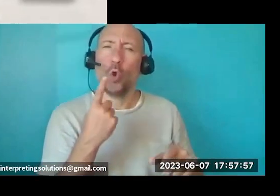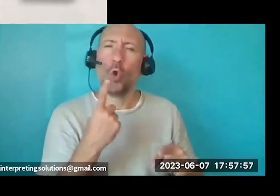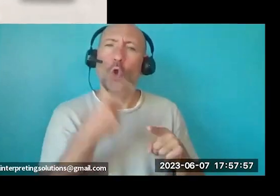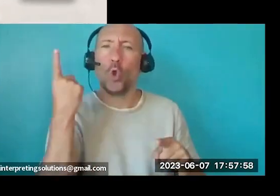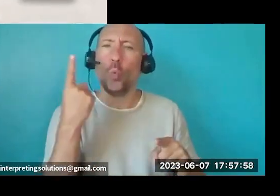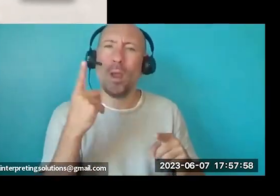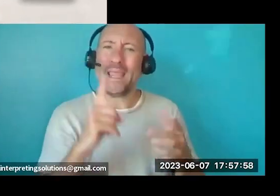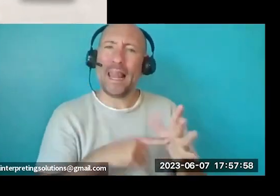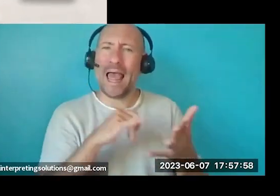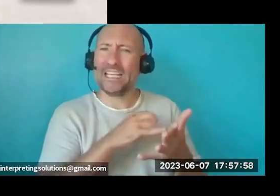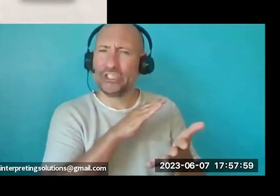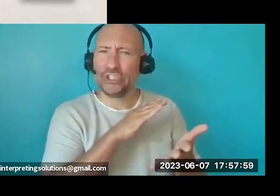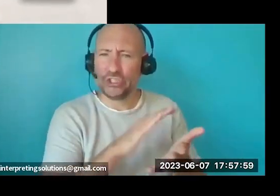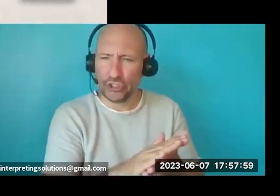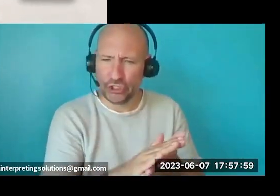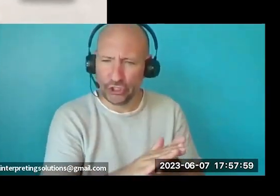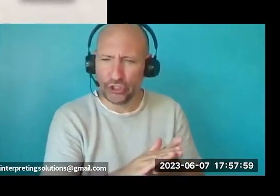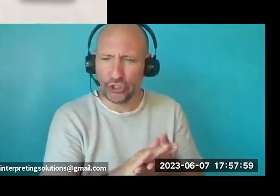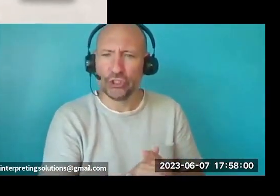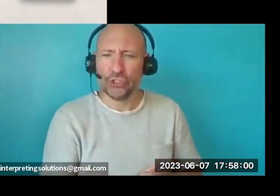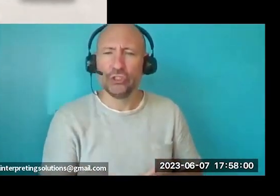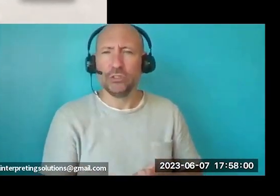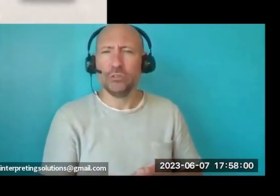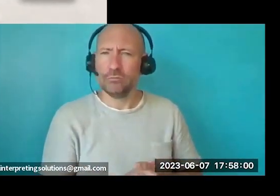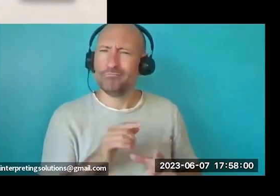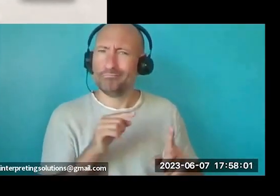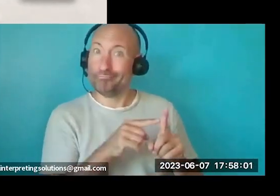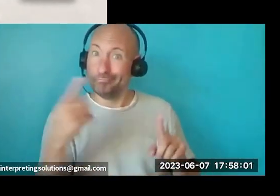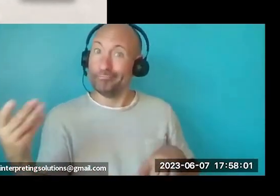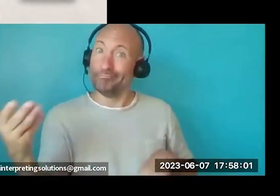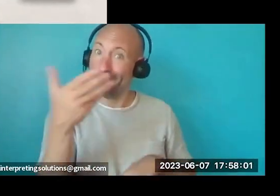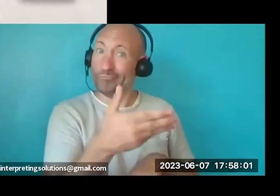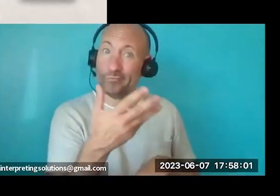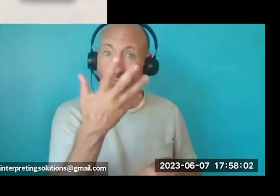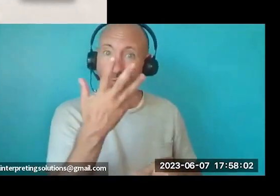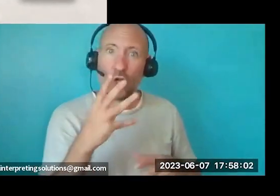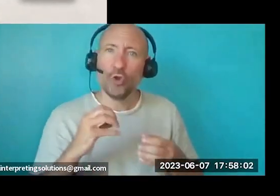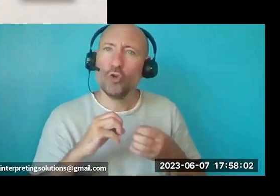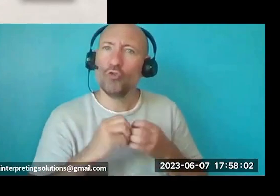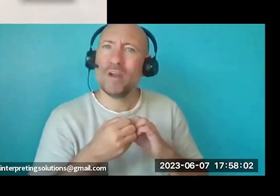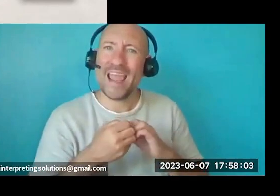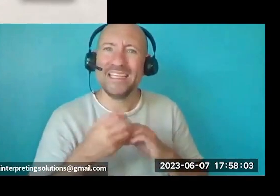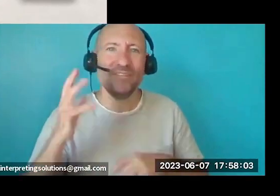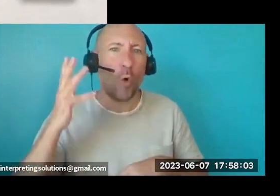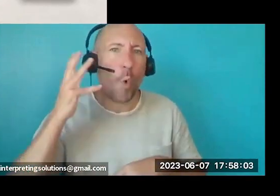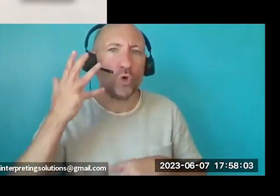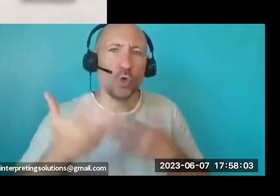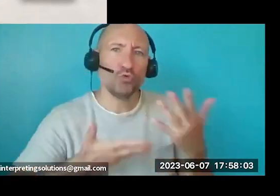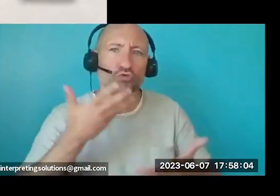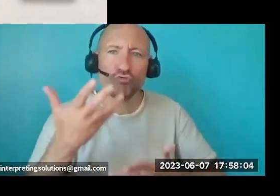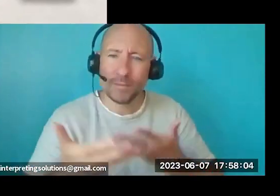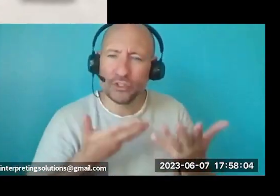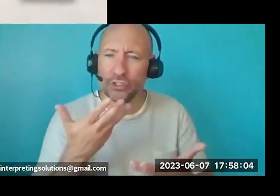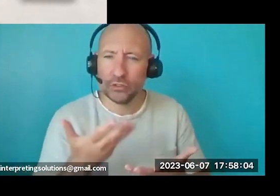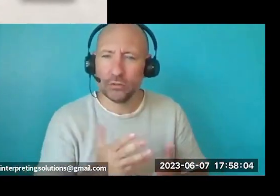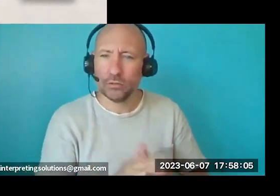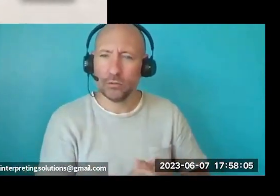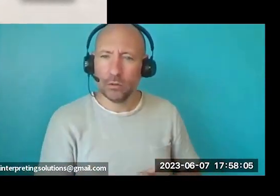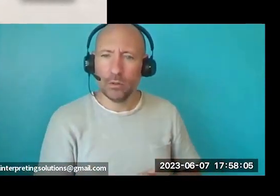They offer training in audio description, particularly creative audio description. But I